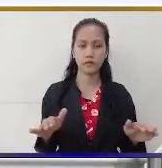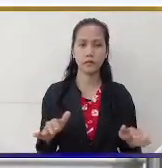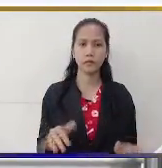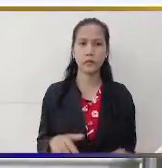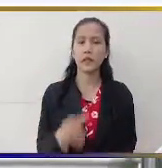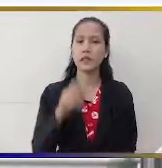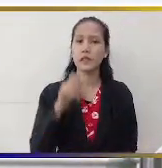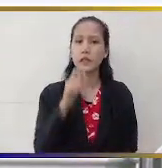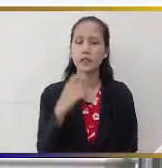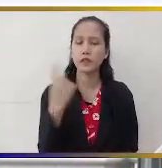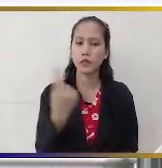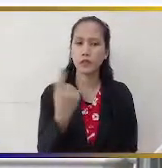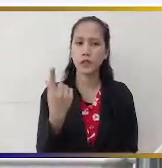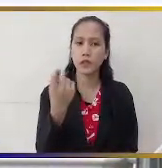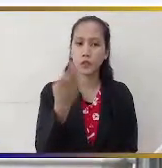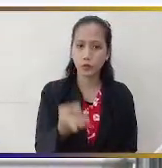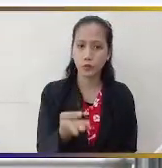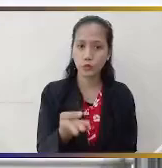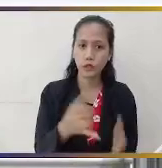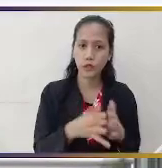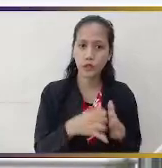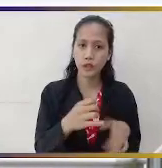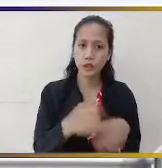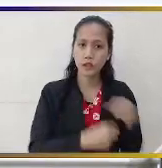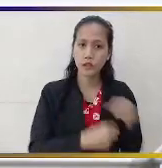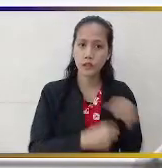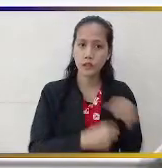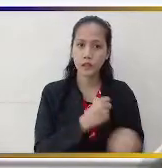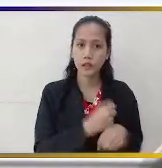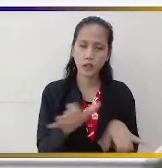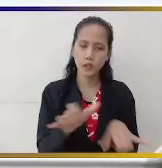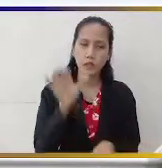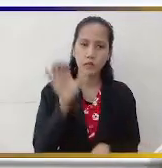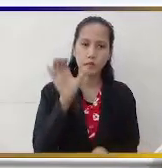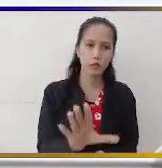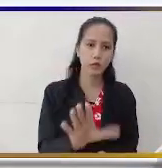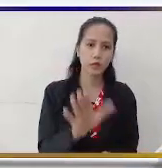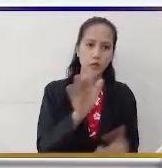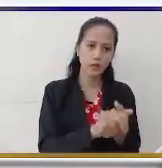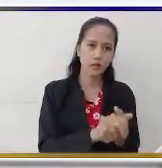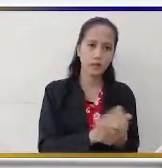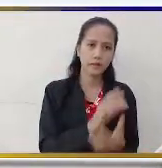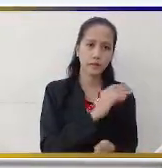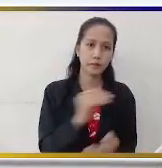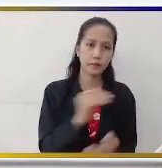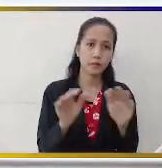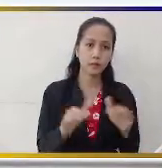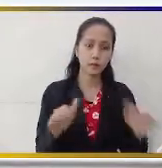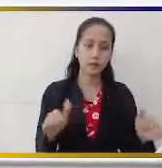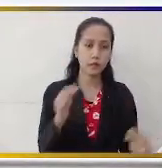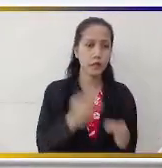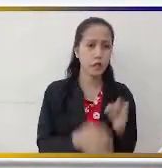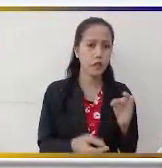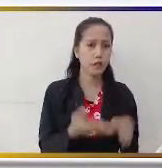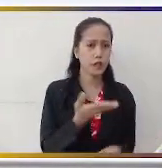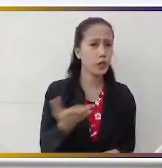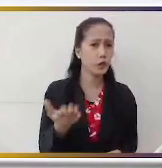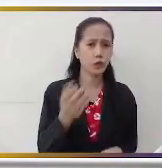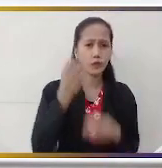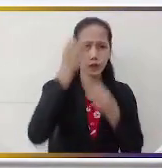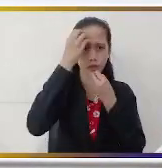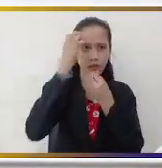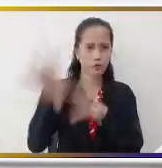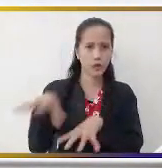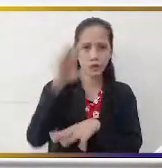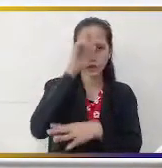Oh, how about my 14 grandkids? They're suffering, too. I'm not bragging. Every one of my children